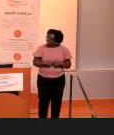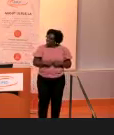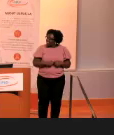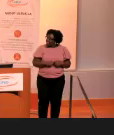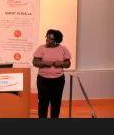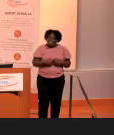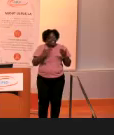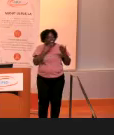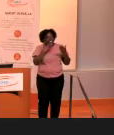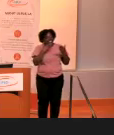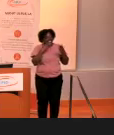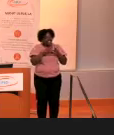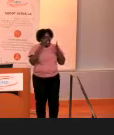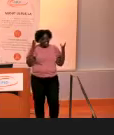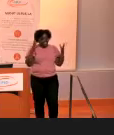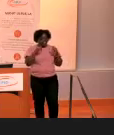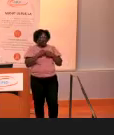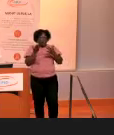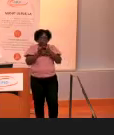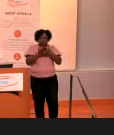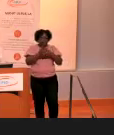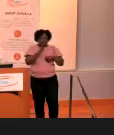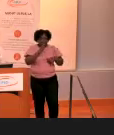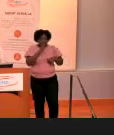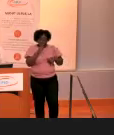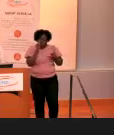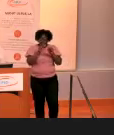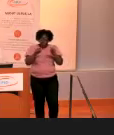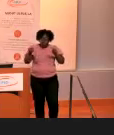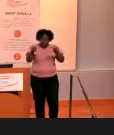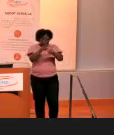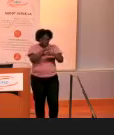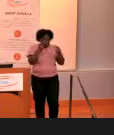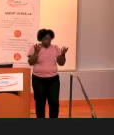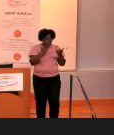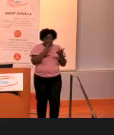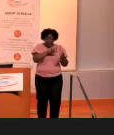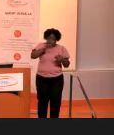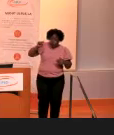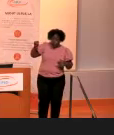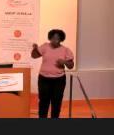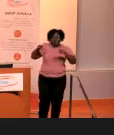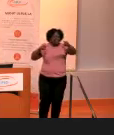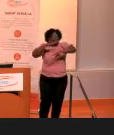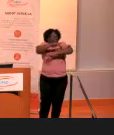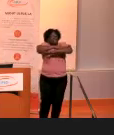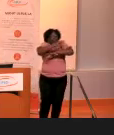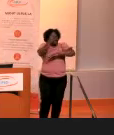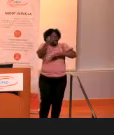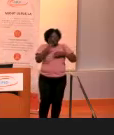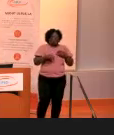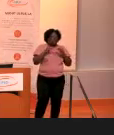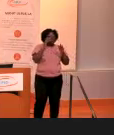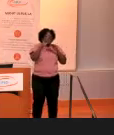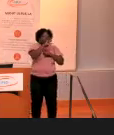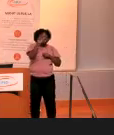Thank you so much. We're going to break for lunch. Anybody that's here that has a question for Fate, please visit them. Anybody that's live